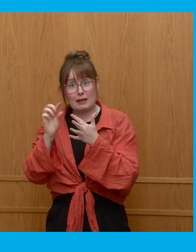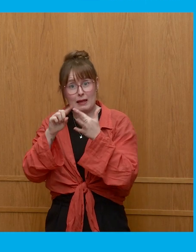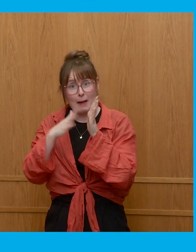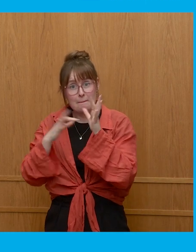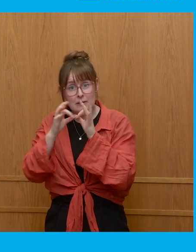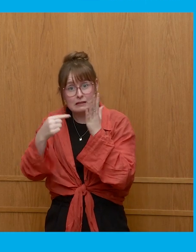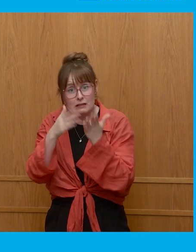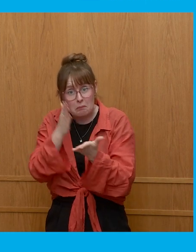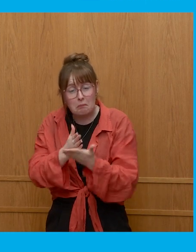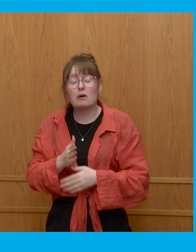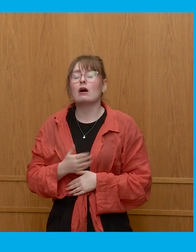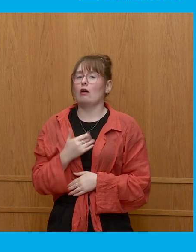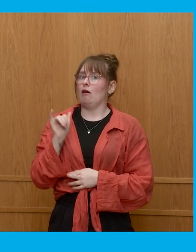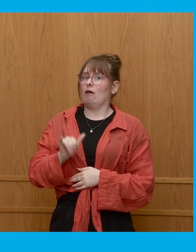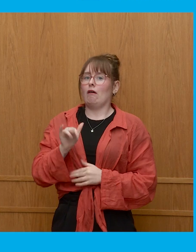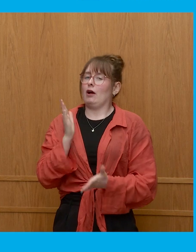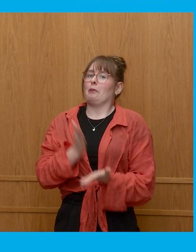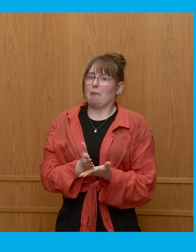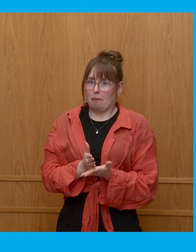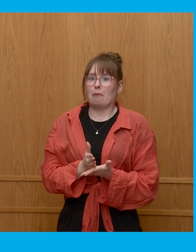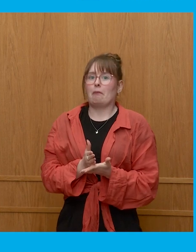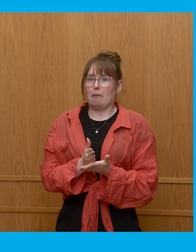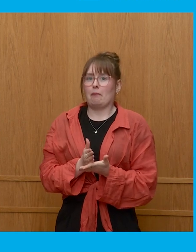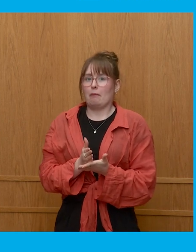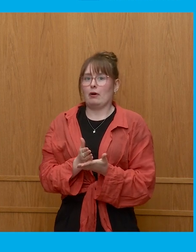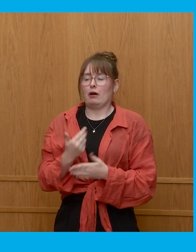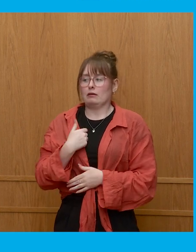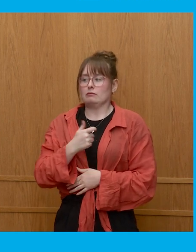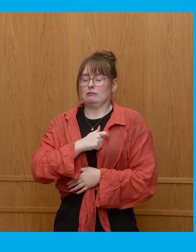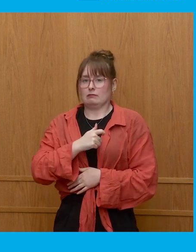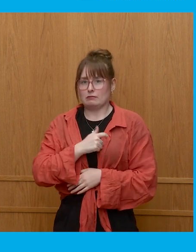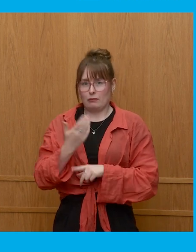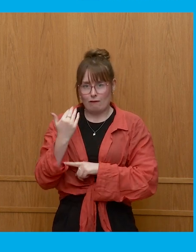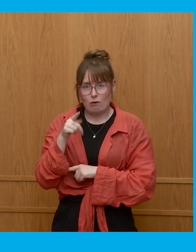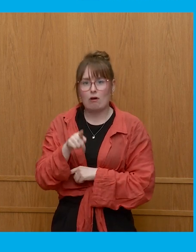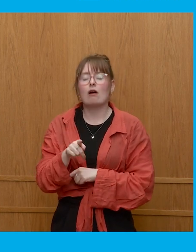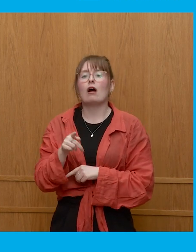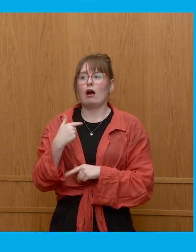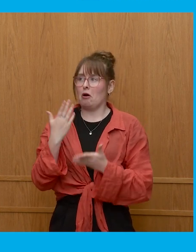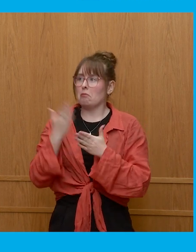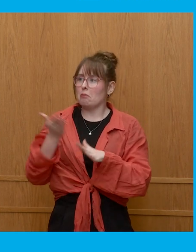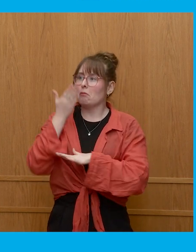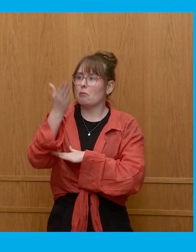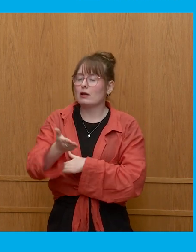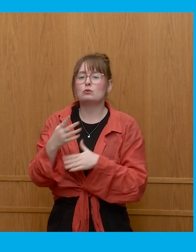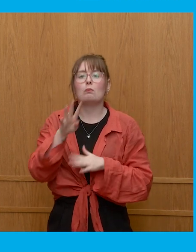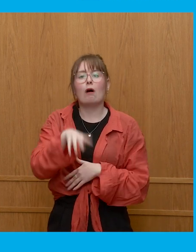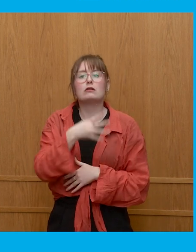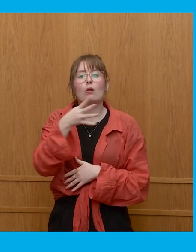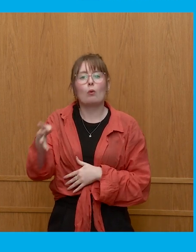yes. I had always been a fan of Enrique's. I had actually gone to Barcelona